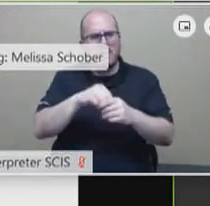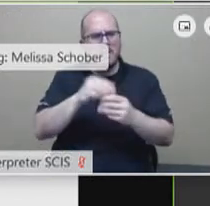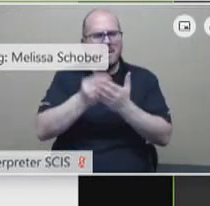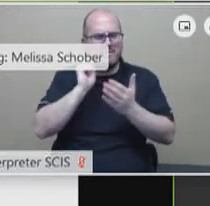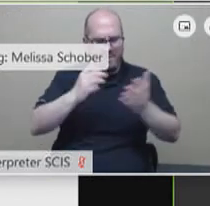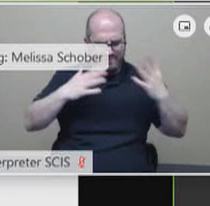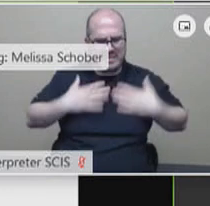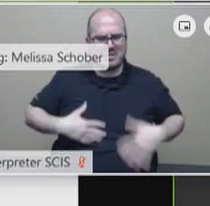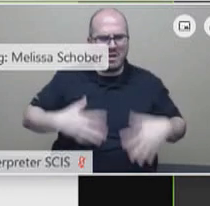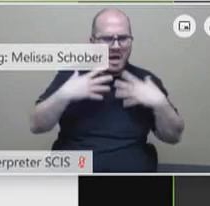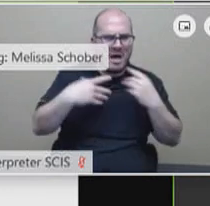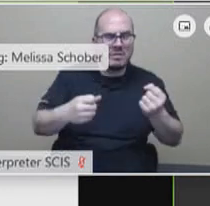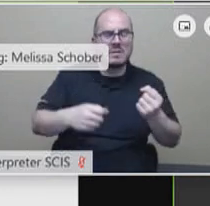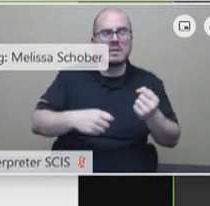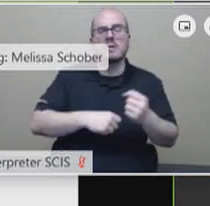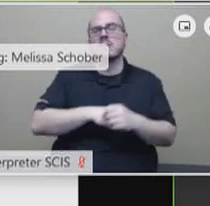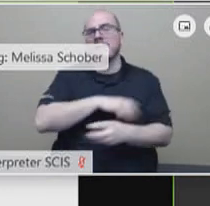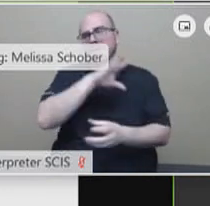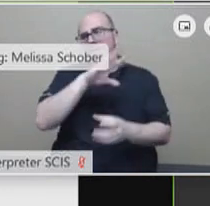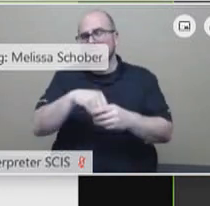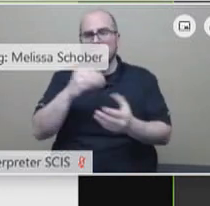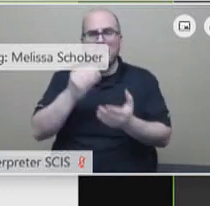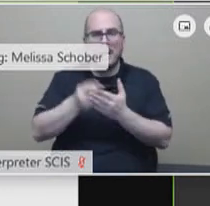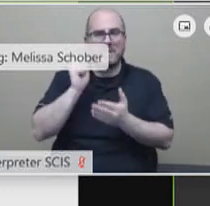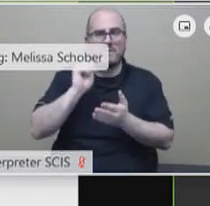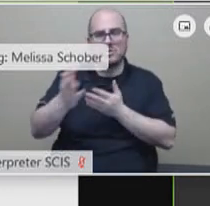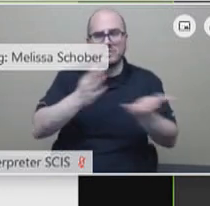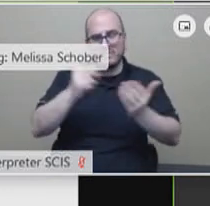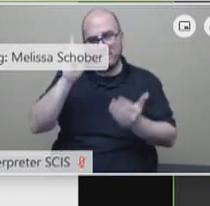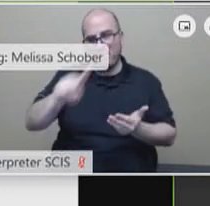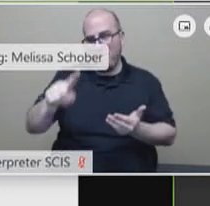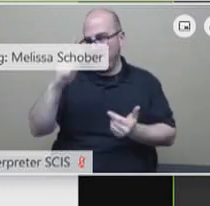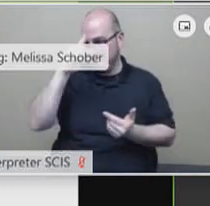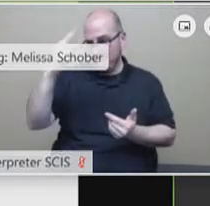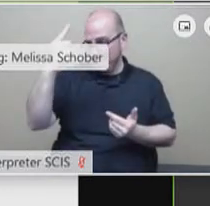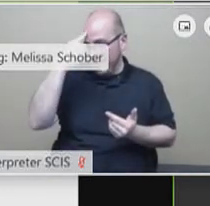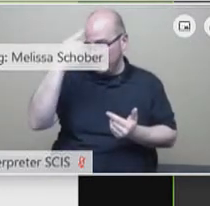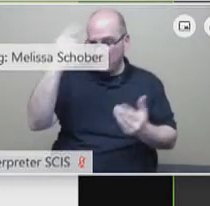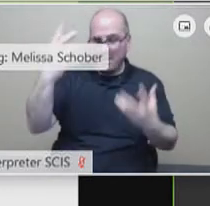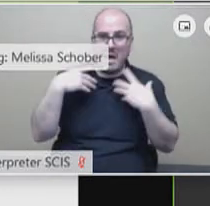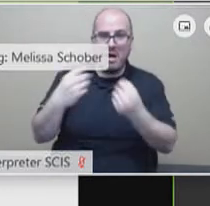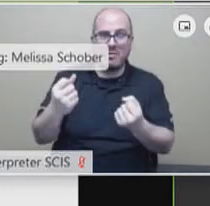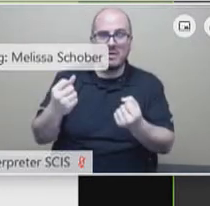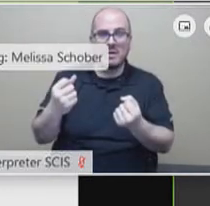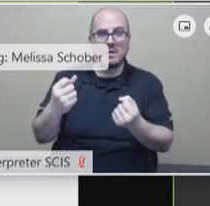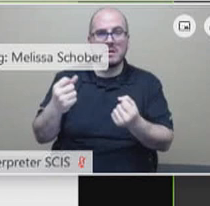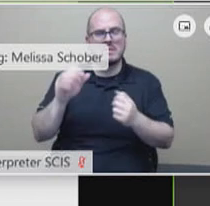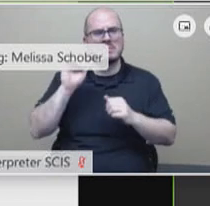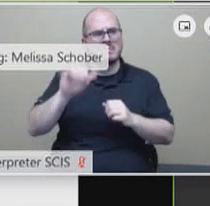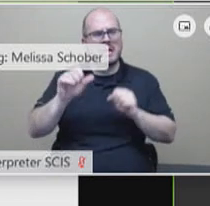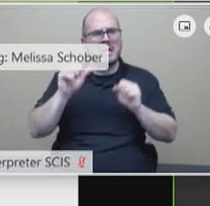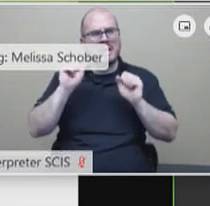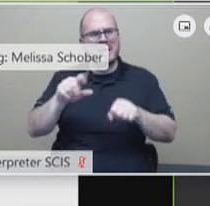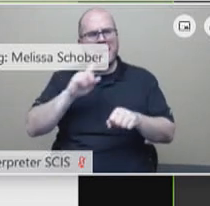health, but it also includes services for mental health, which can be very